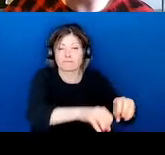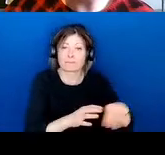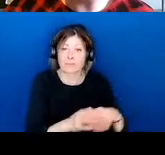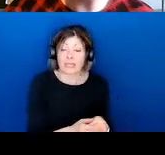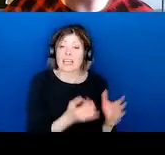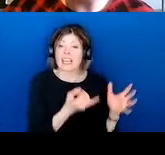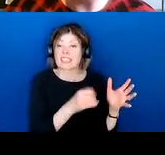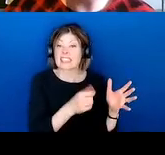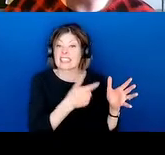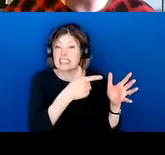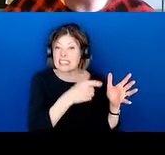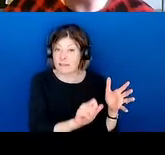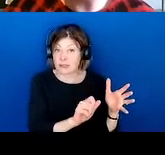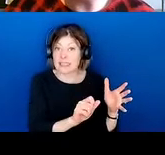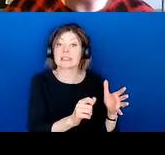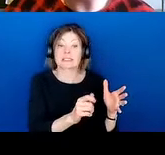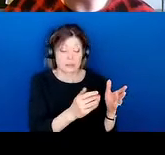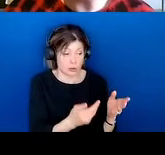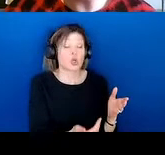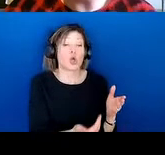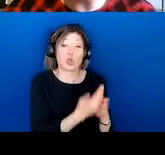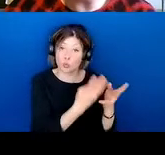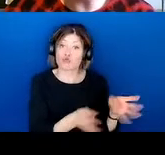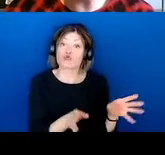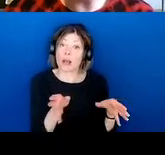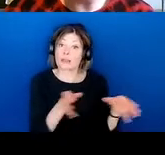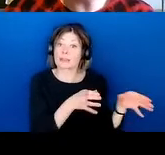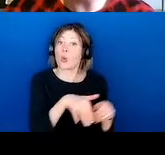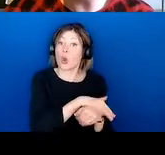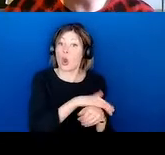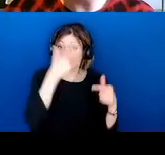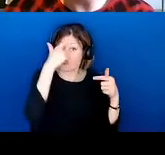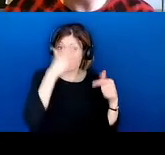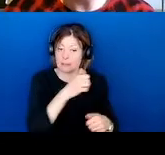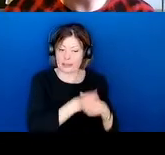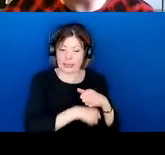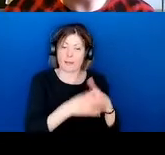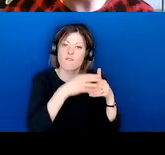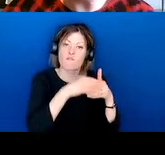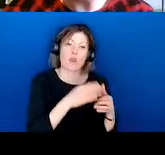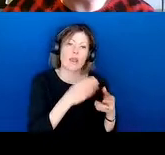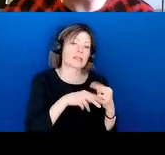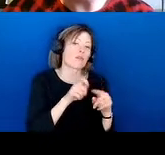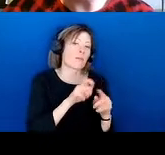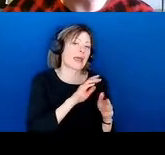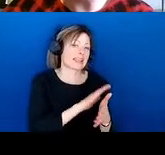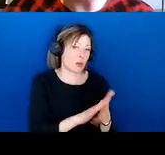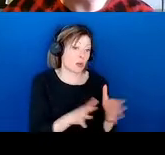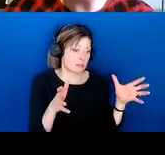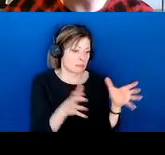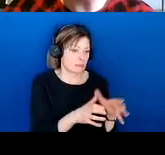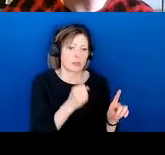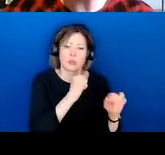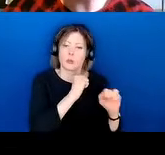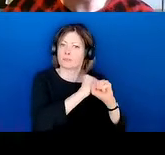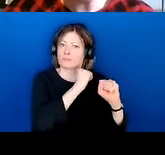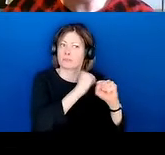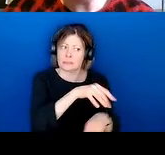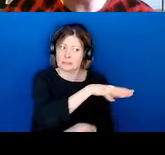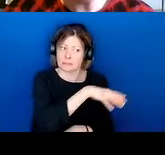formed Gardens Trust combined with local residents in the Friends of Painshill to publicise the significance of the site.